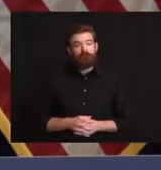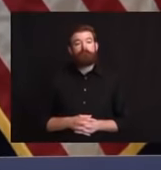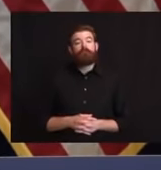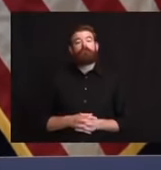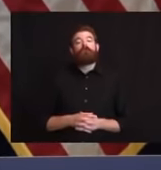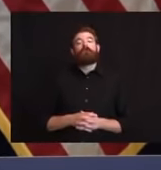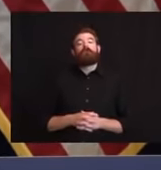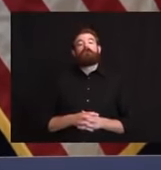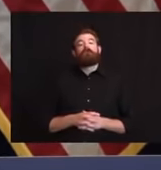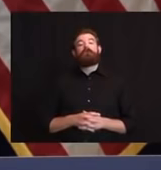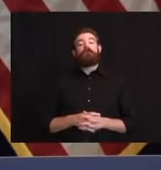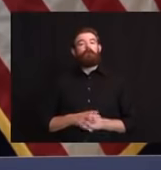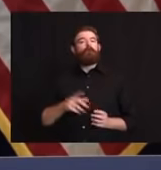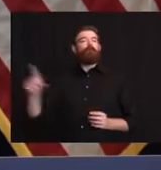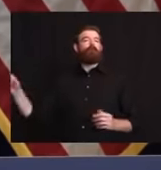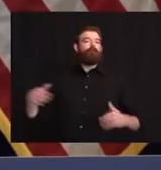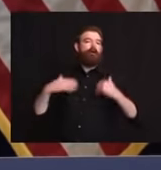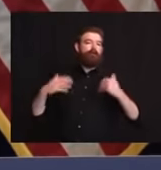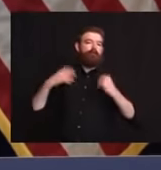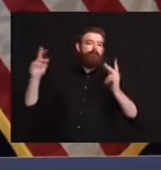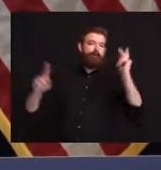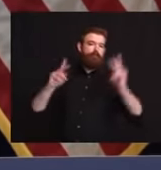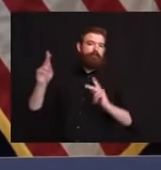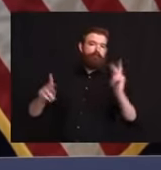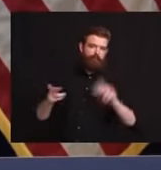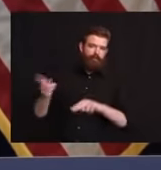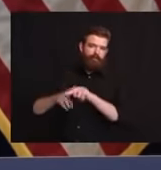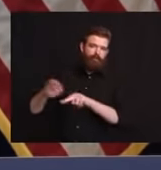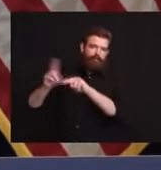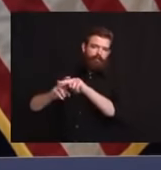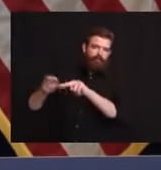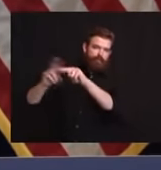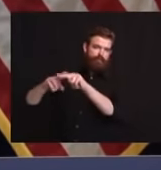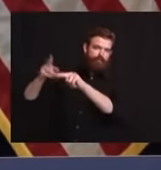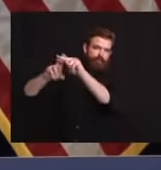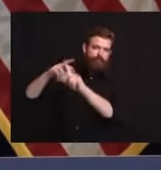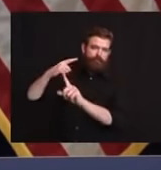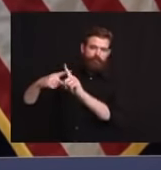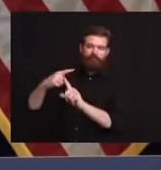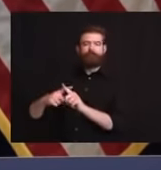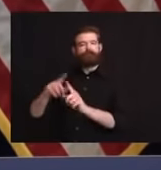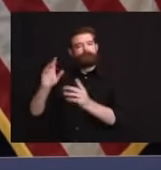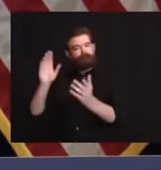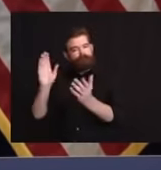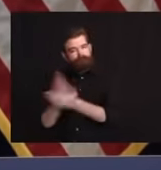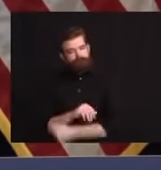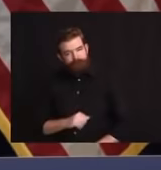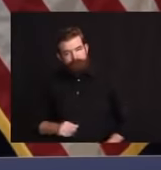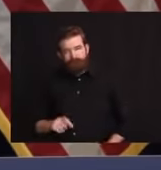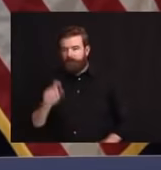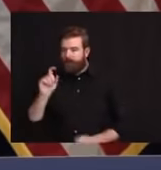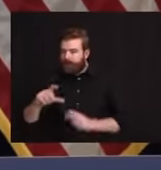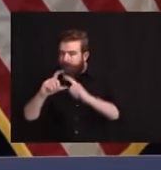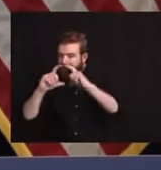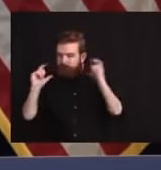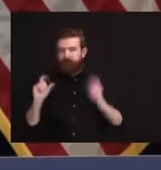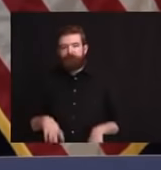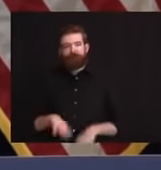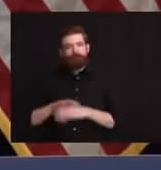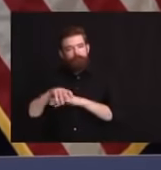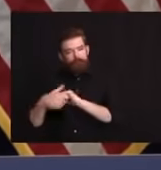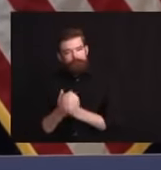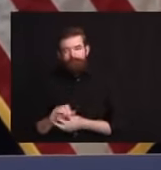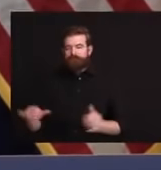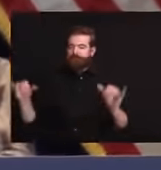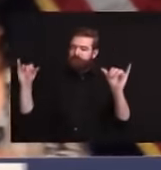that continuous everyday preventive measures and the same measures that we've been saying this entire time. I mean, I